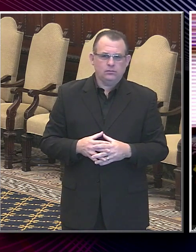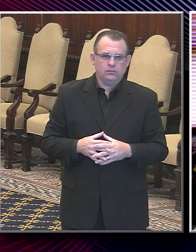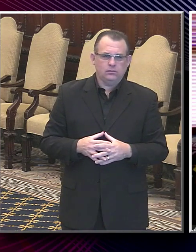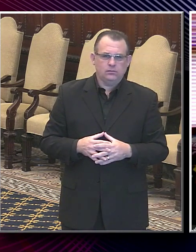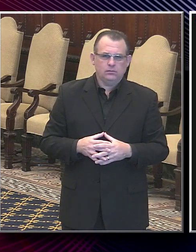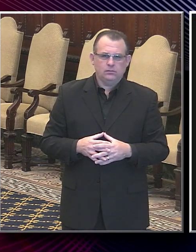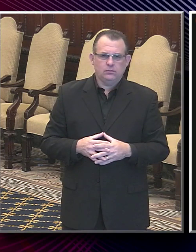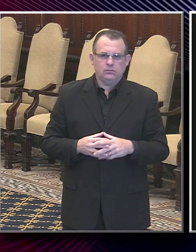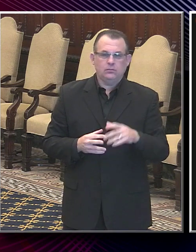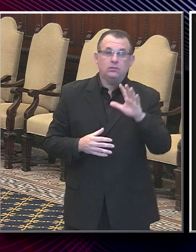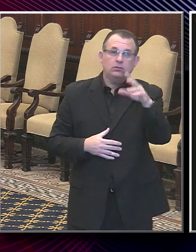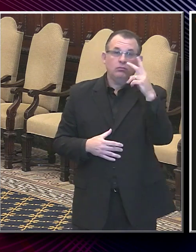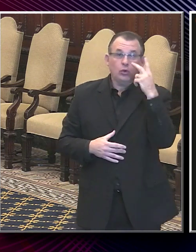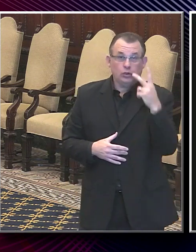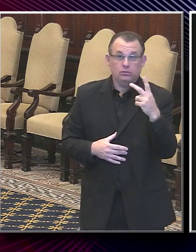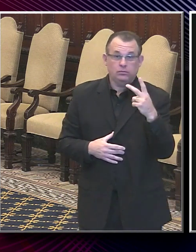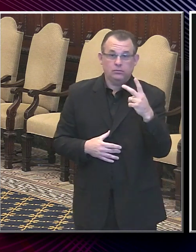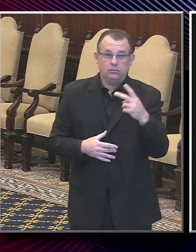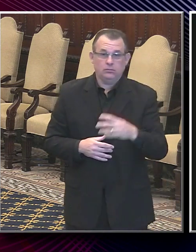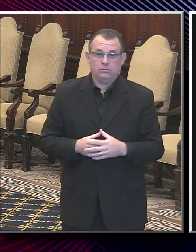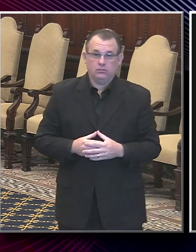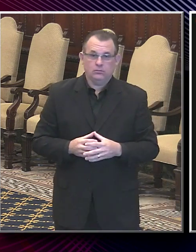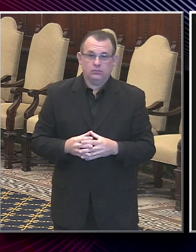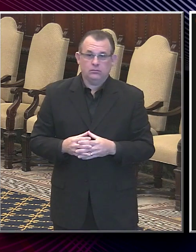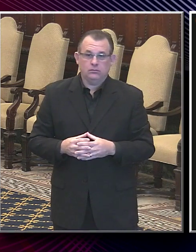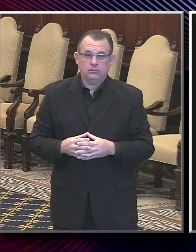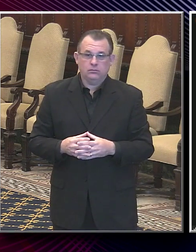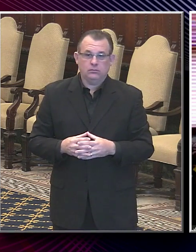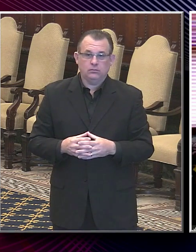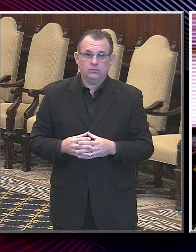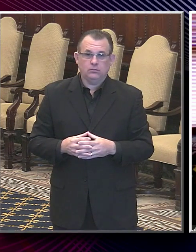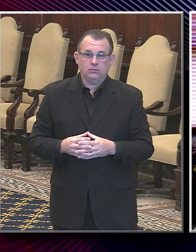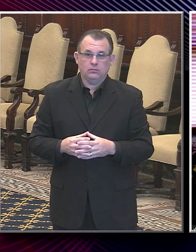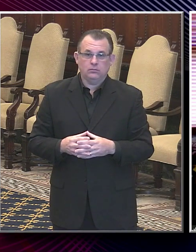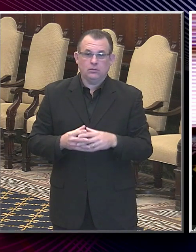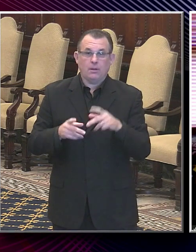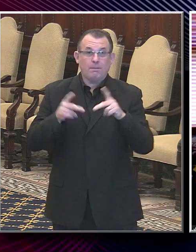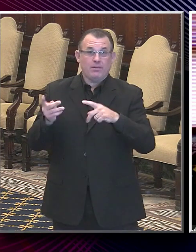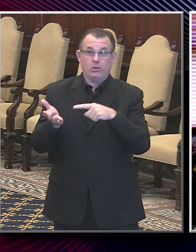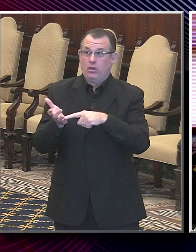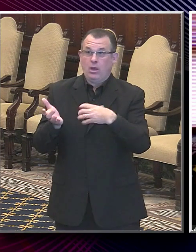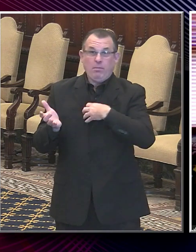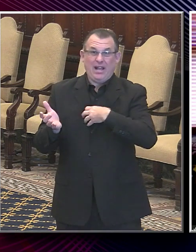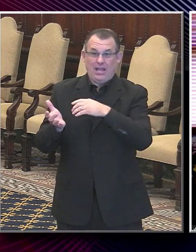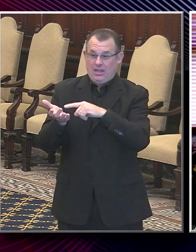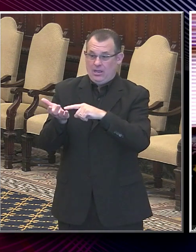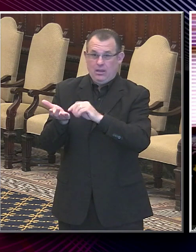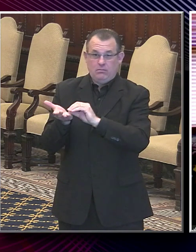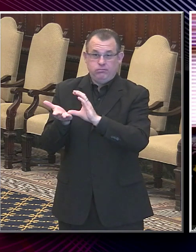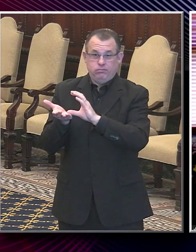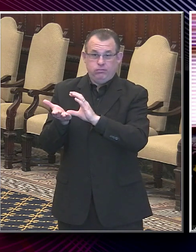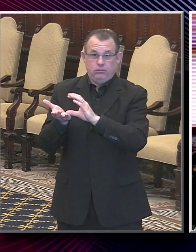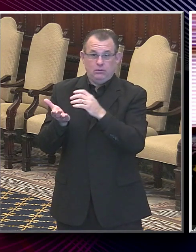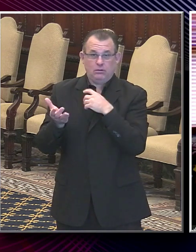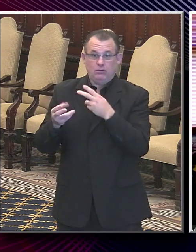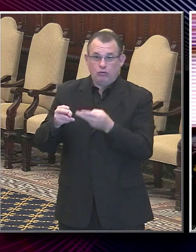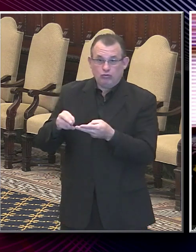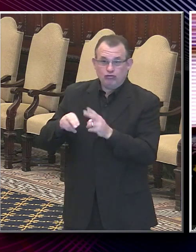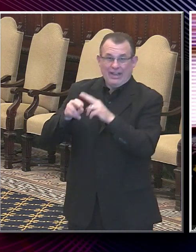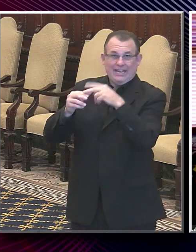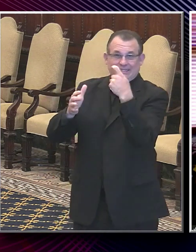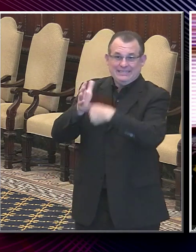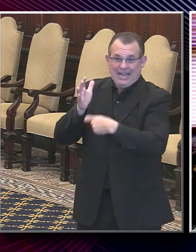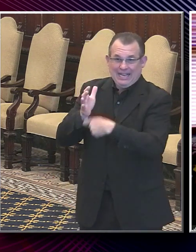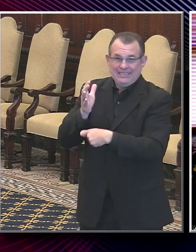look, we have, on one hand, I got people complaining that we're raising revenue we shouldn't be raising, and on the other hand, I got people